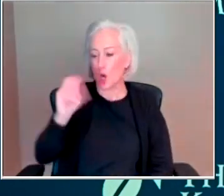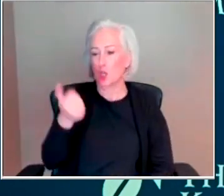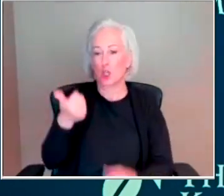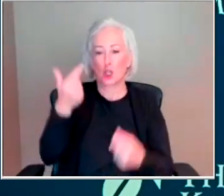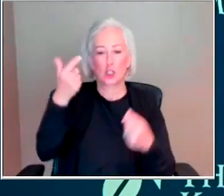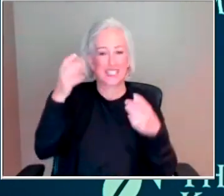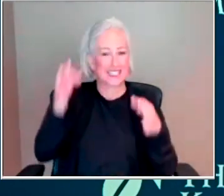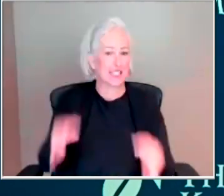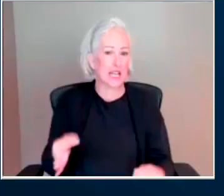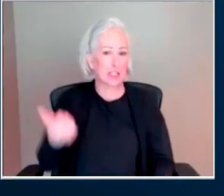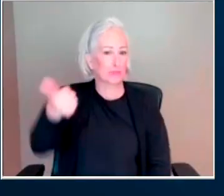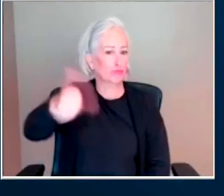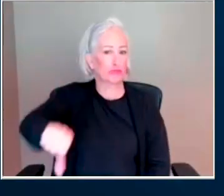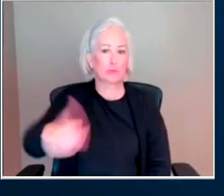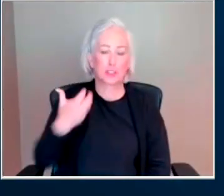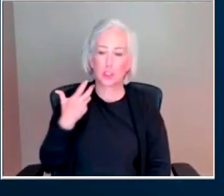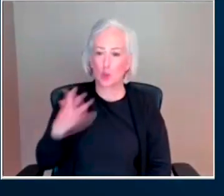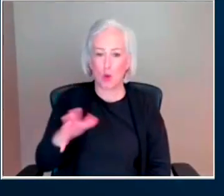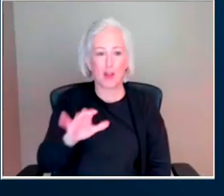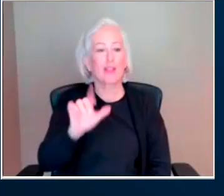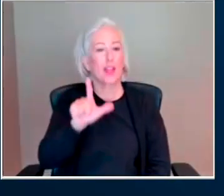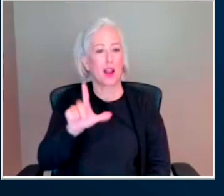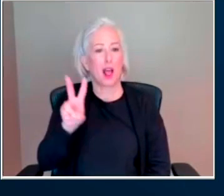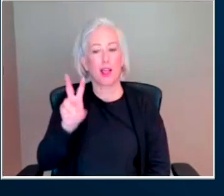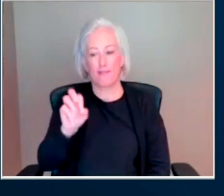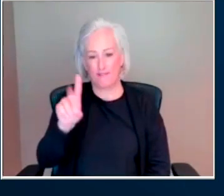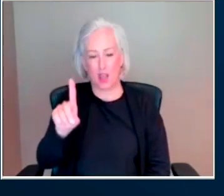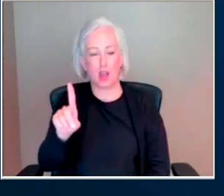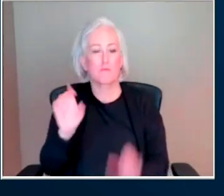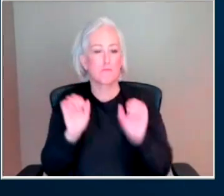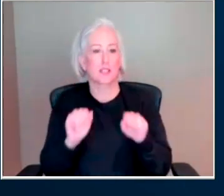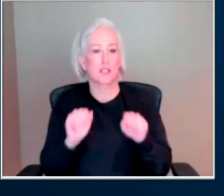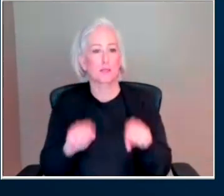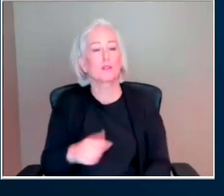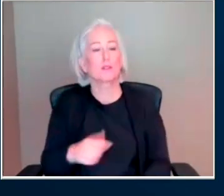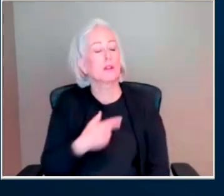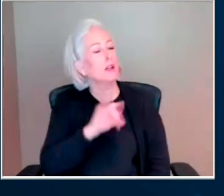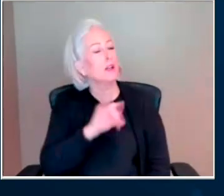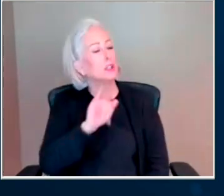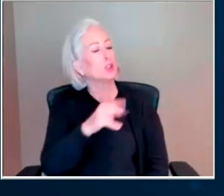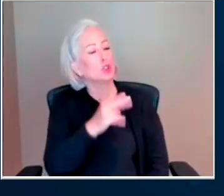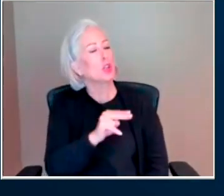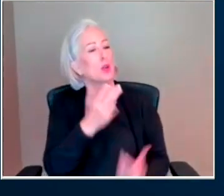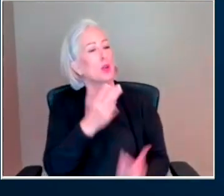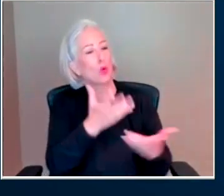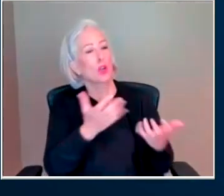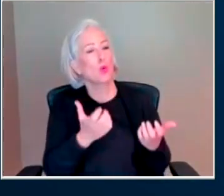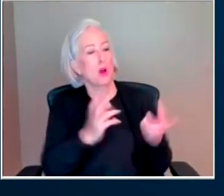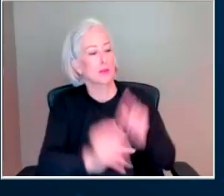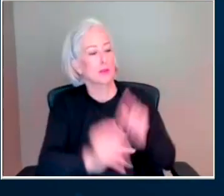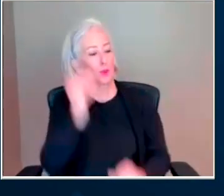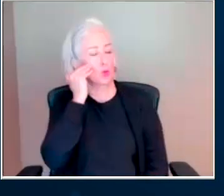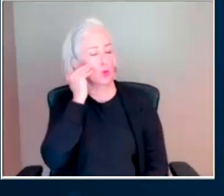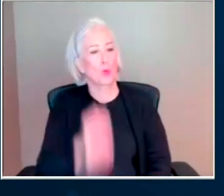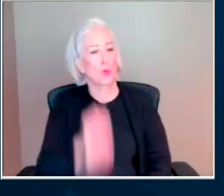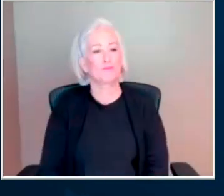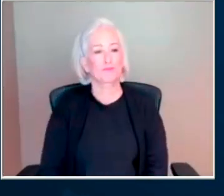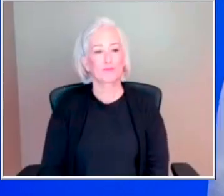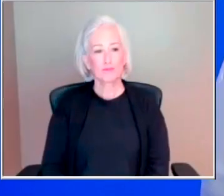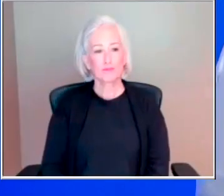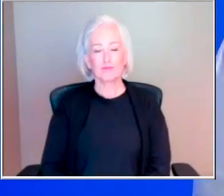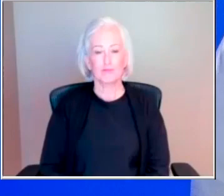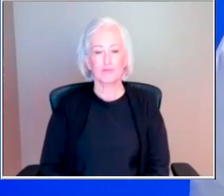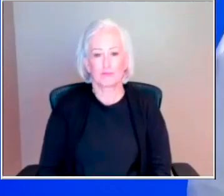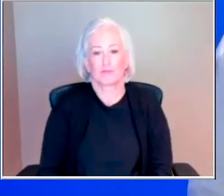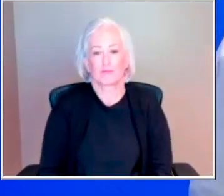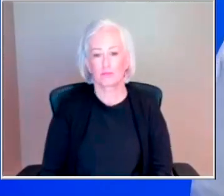option. All right, I want to get our takeaways today. Jan, what do you want people to take away from this conversation? Well,